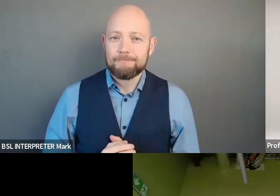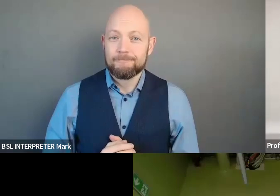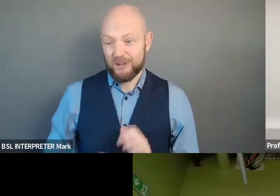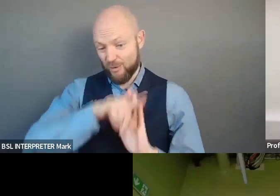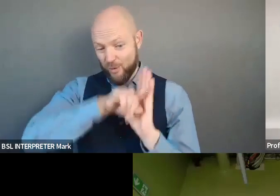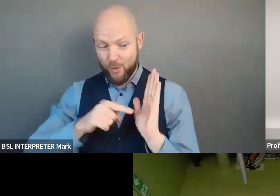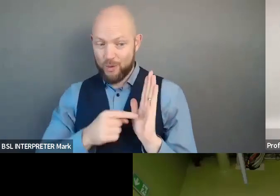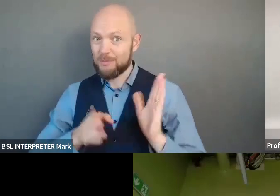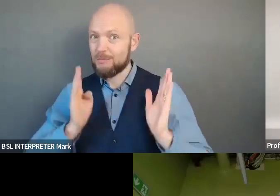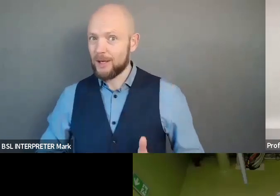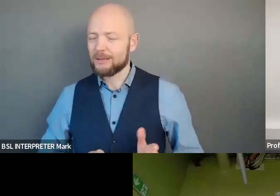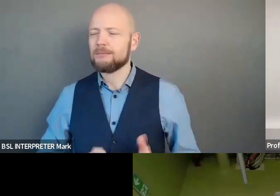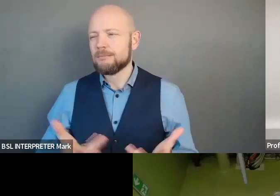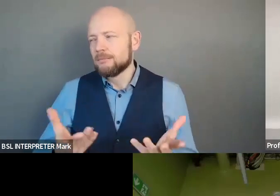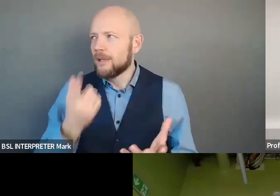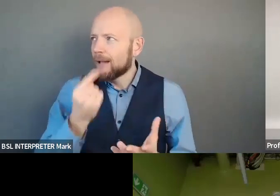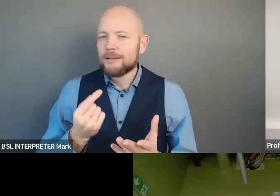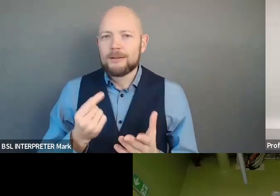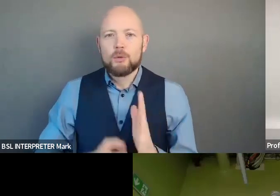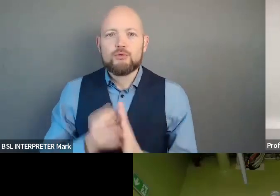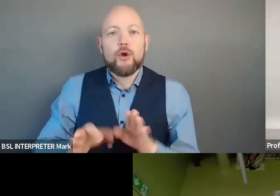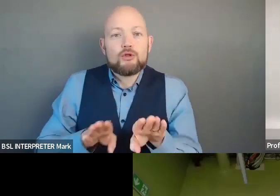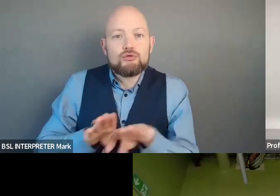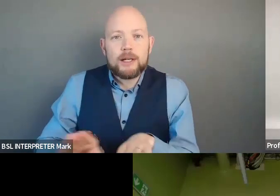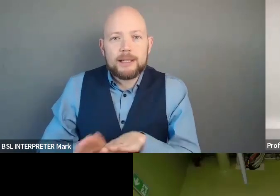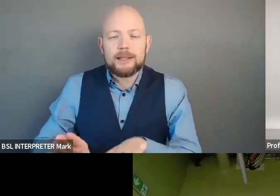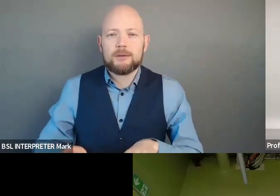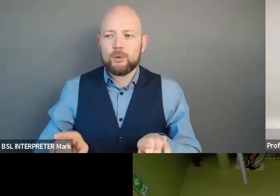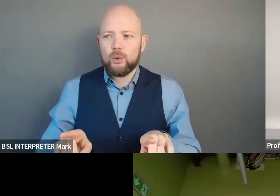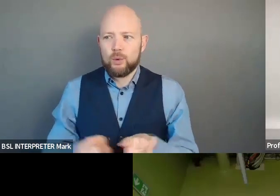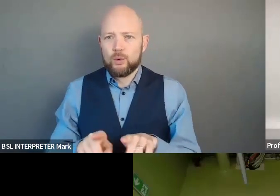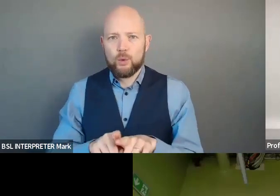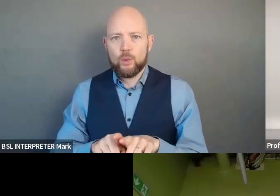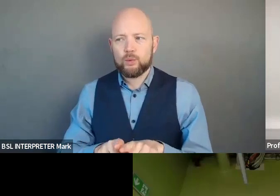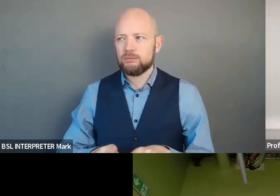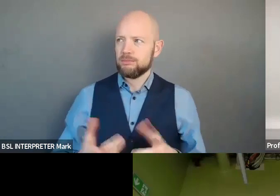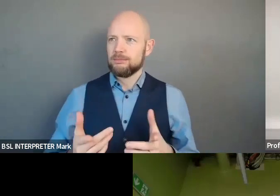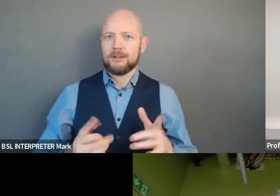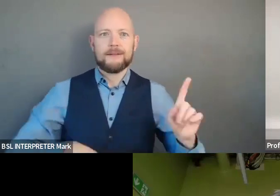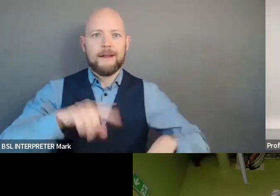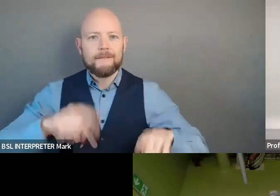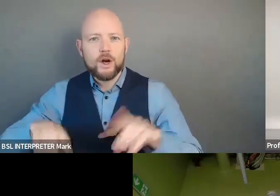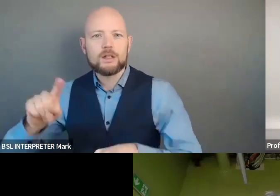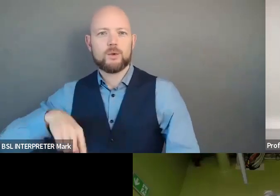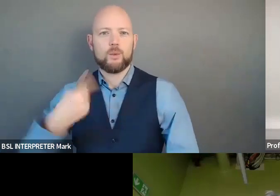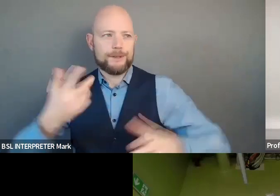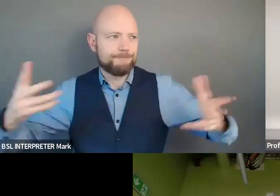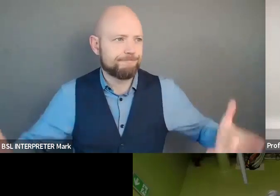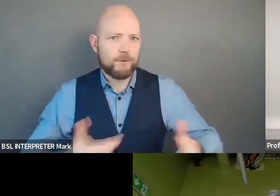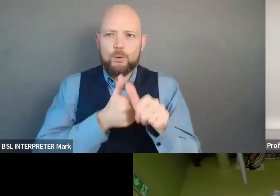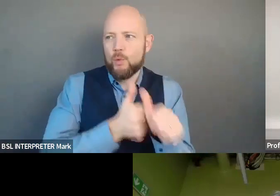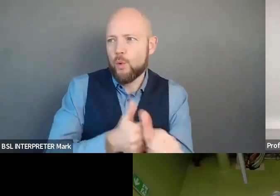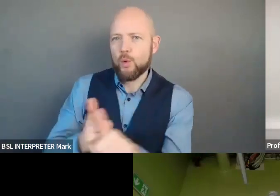training. And then I think there are issues around how we support diversity in the